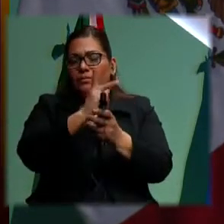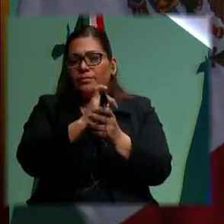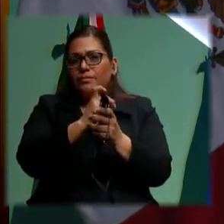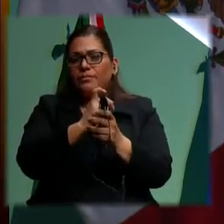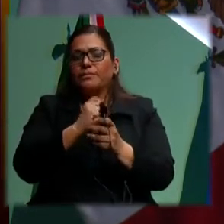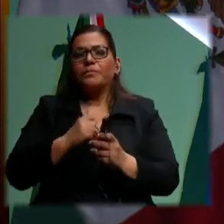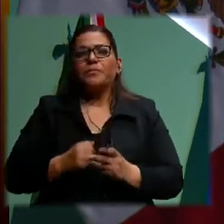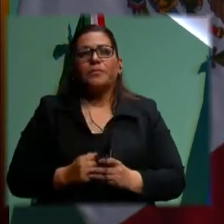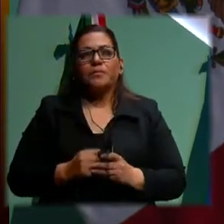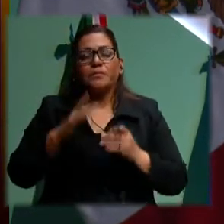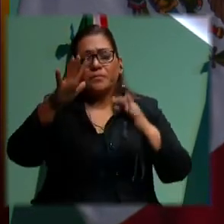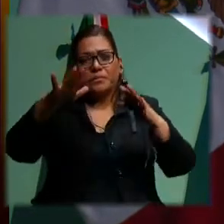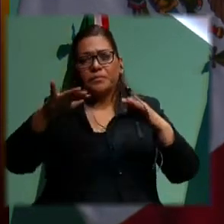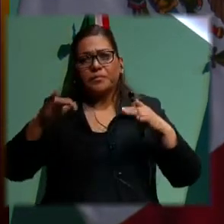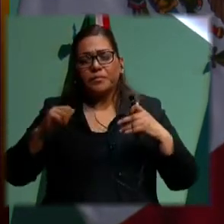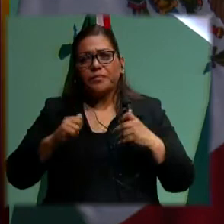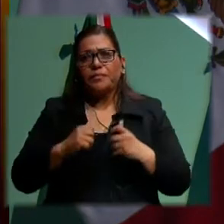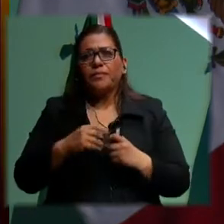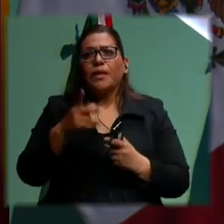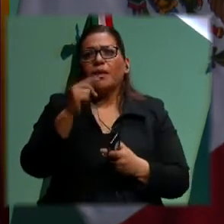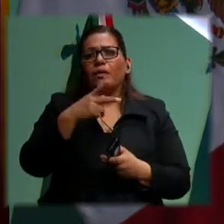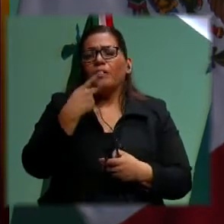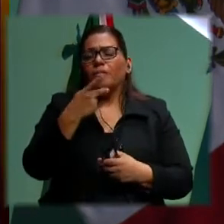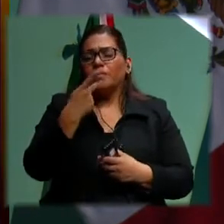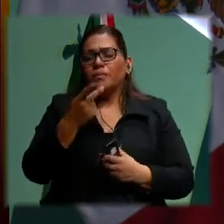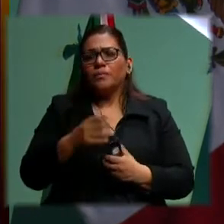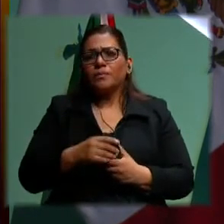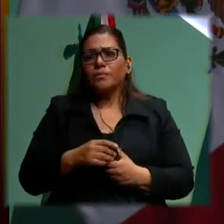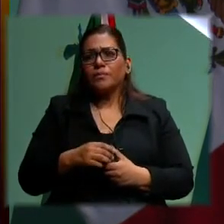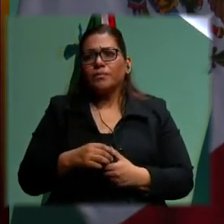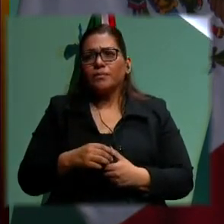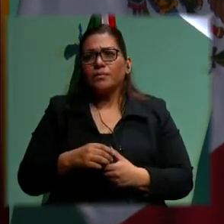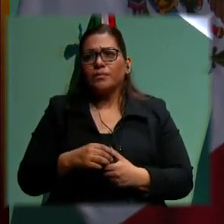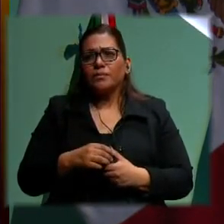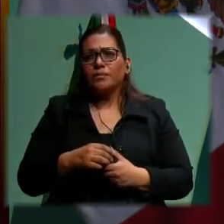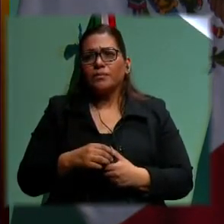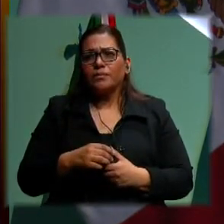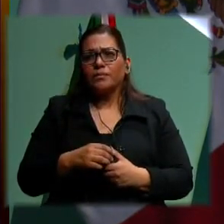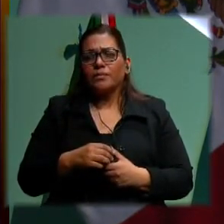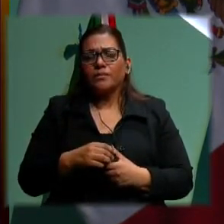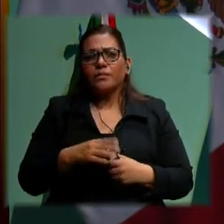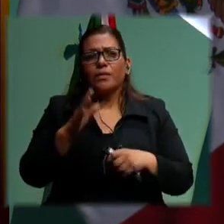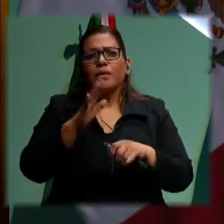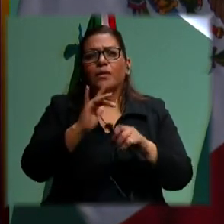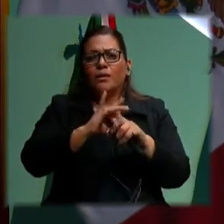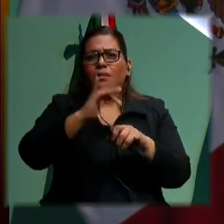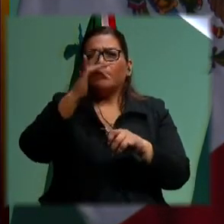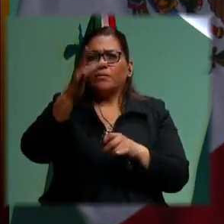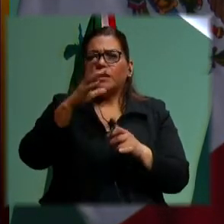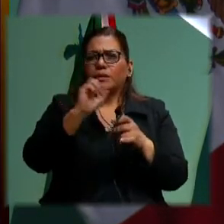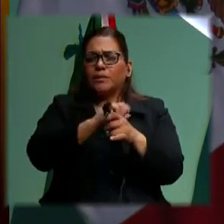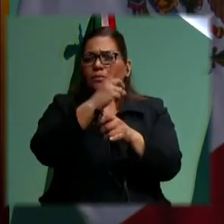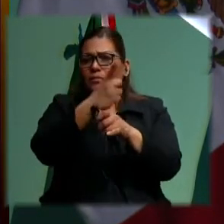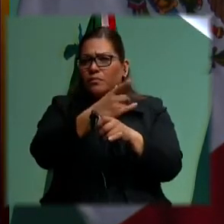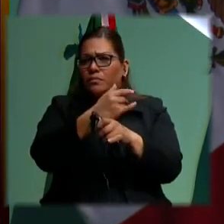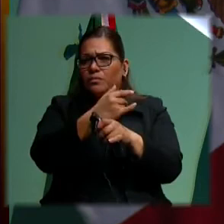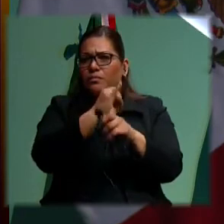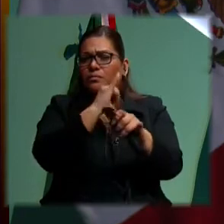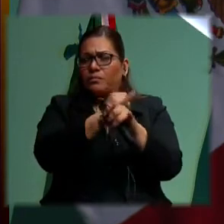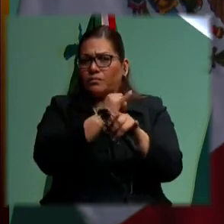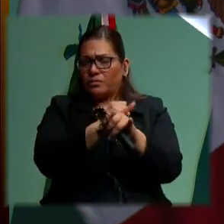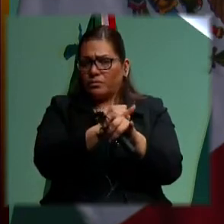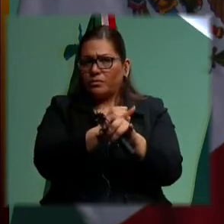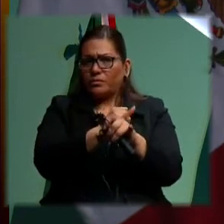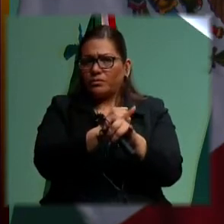for me to speak, for the Internet Society to be here in this opening session on day 0. Many, many,